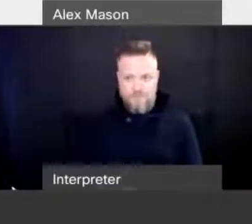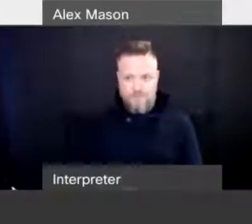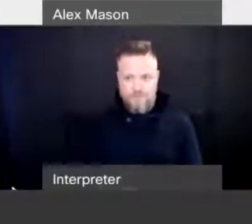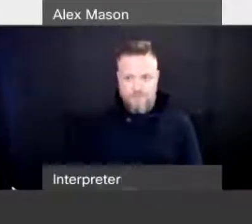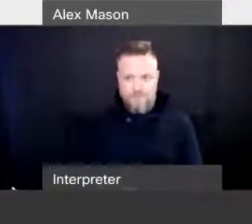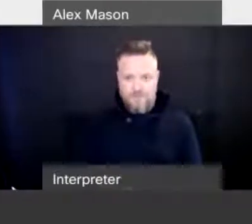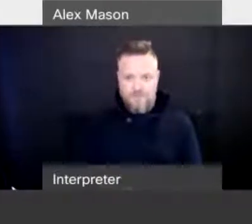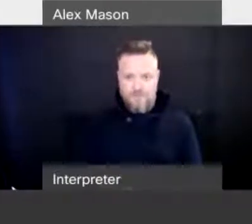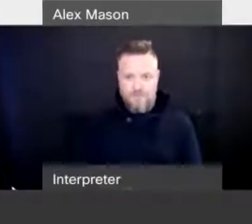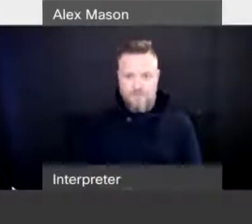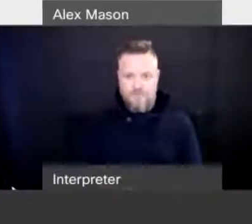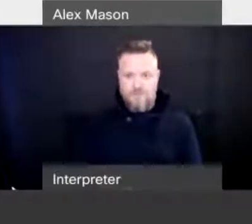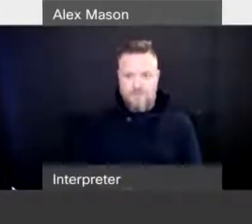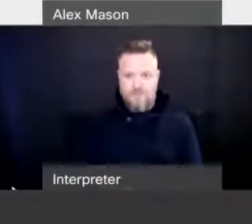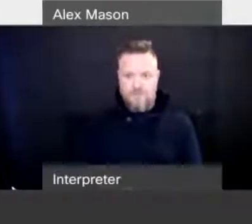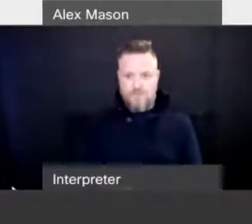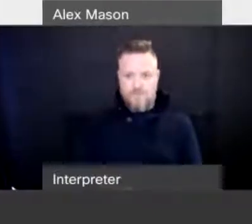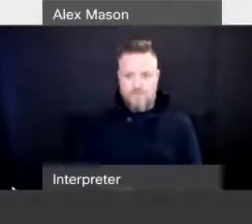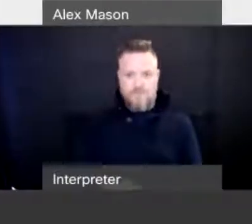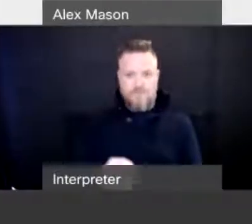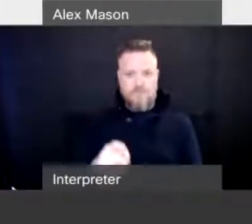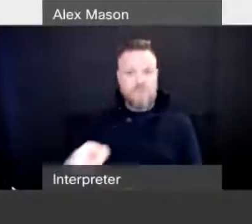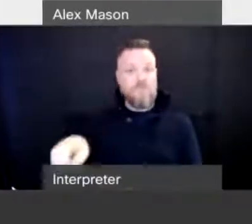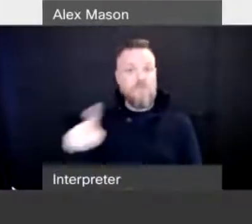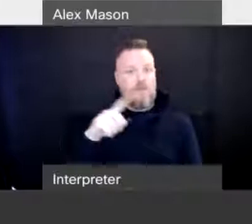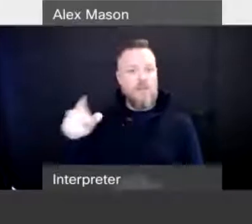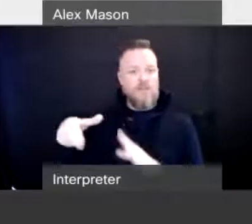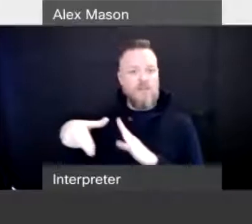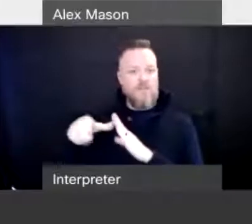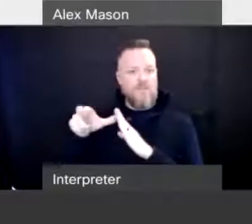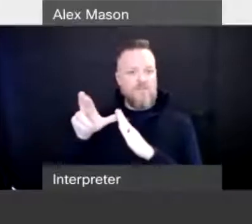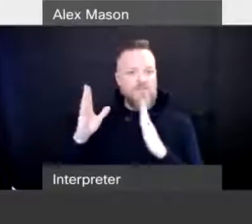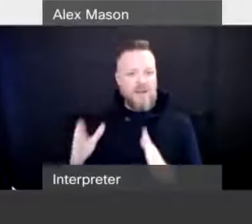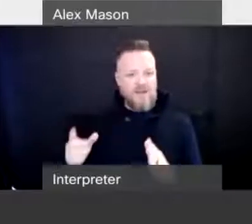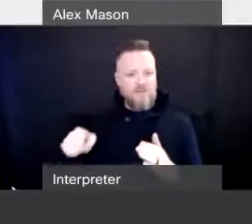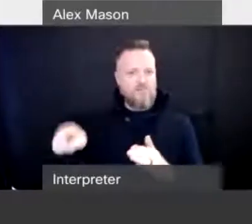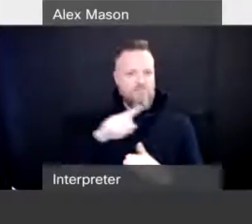As you've heard from the reviser and Tamara, great job on